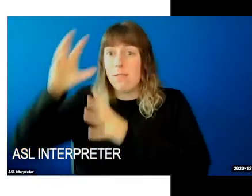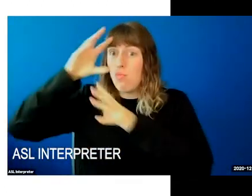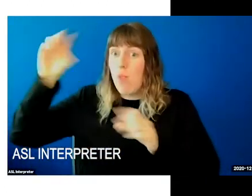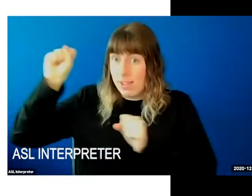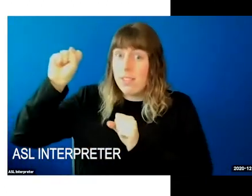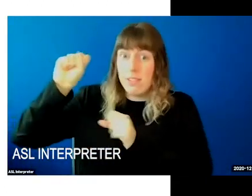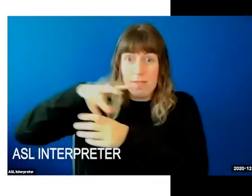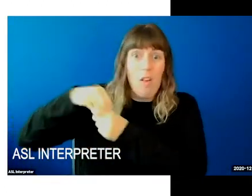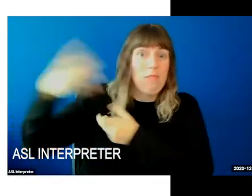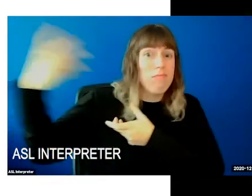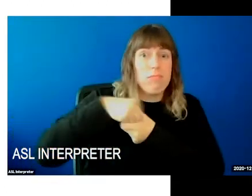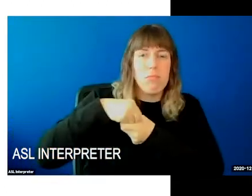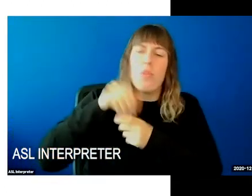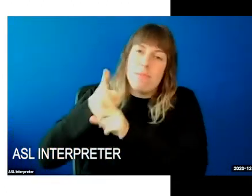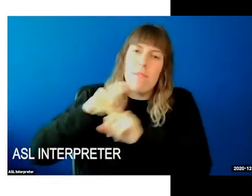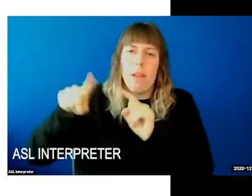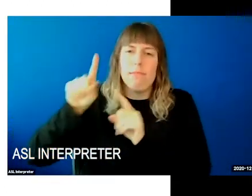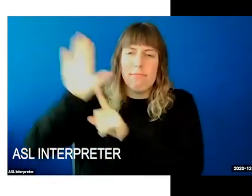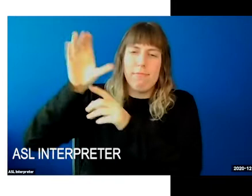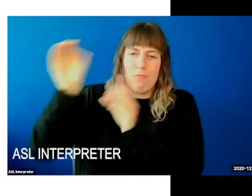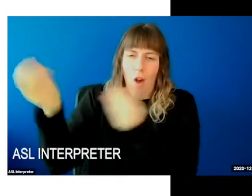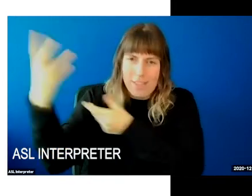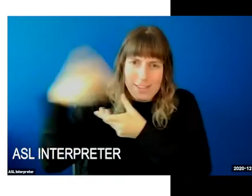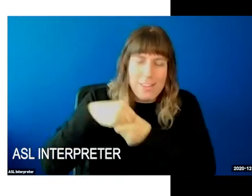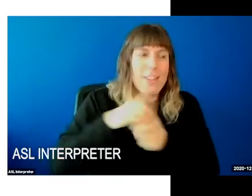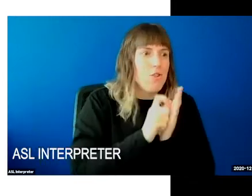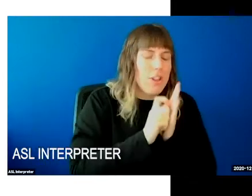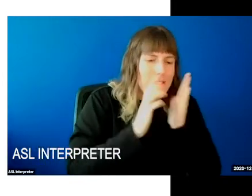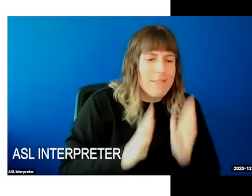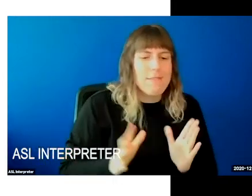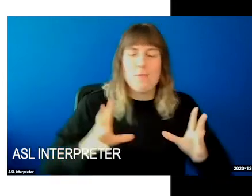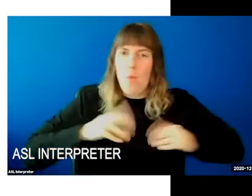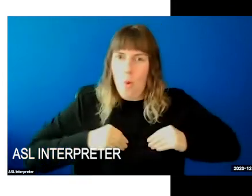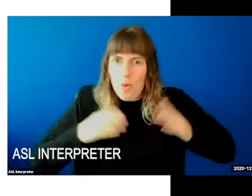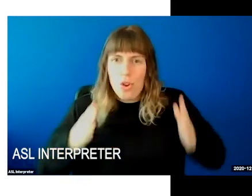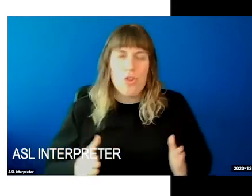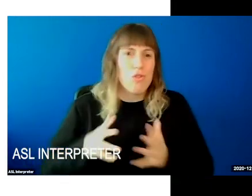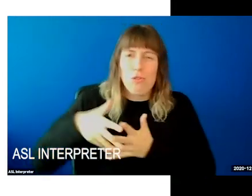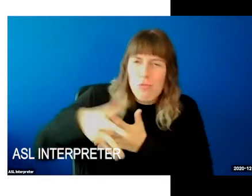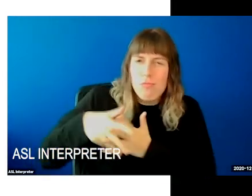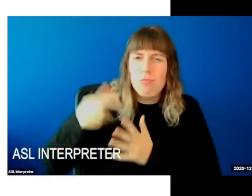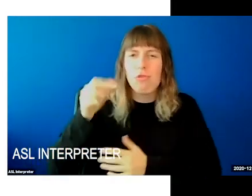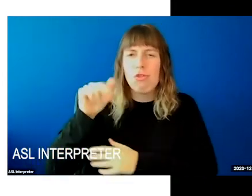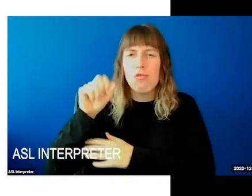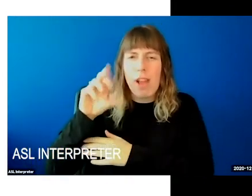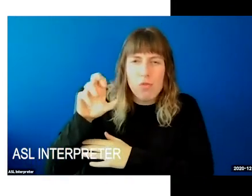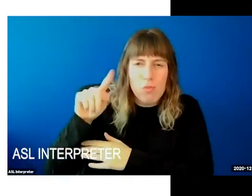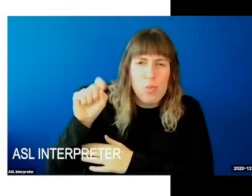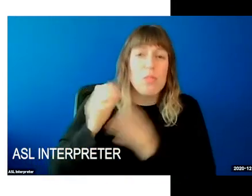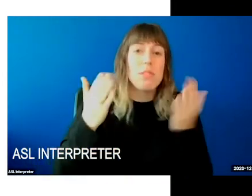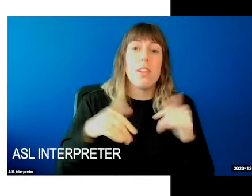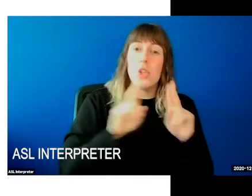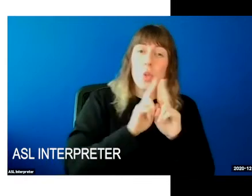presidency, journalists, owners of companies, grassroots activists, trade